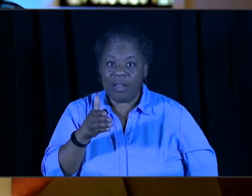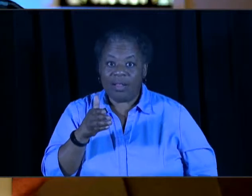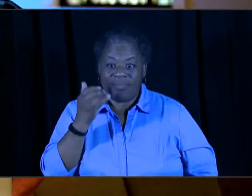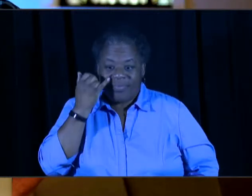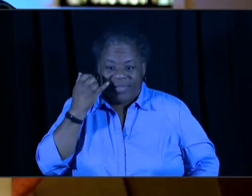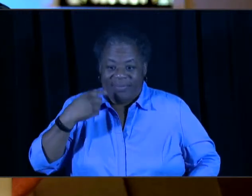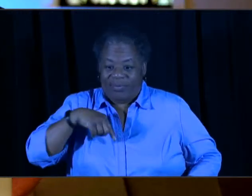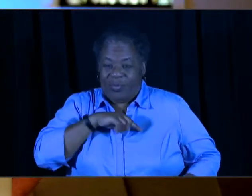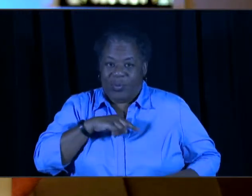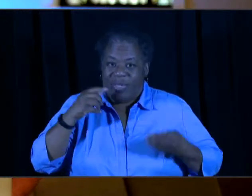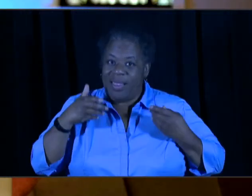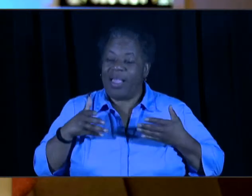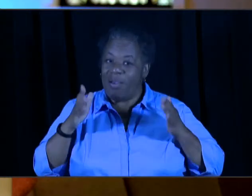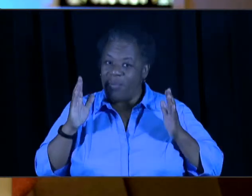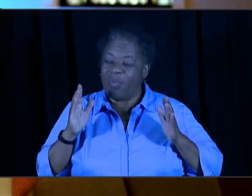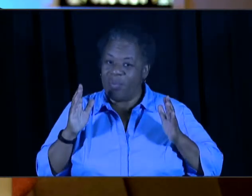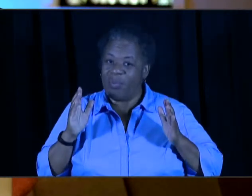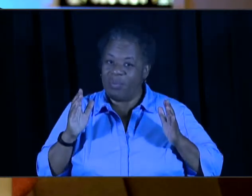do it.